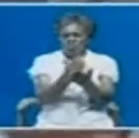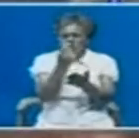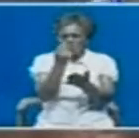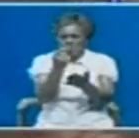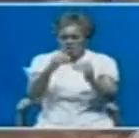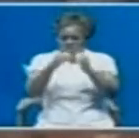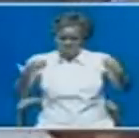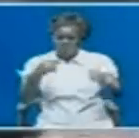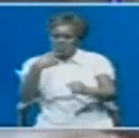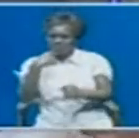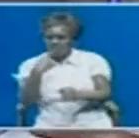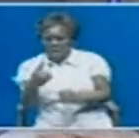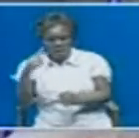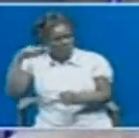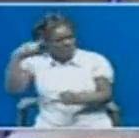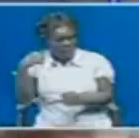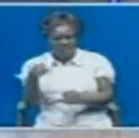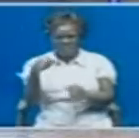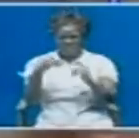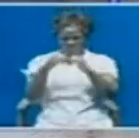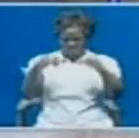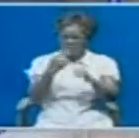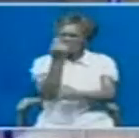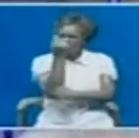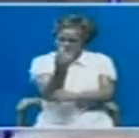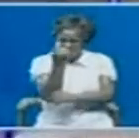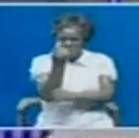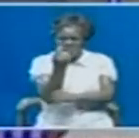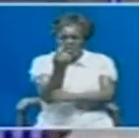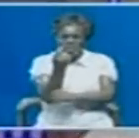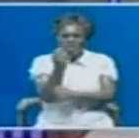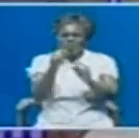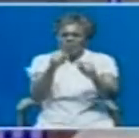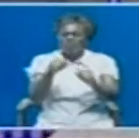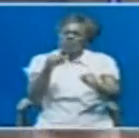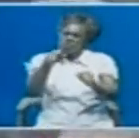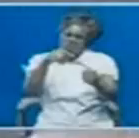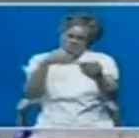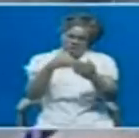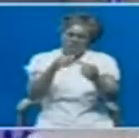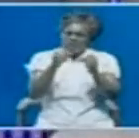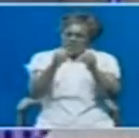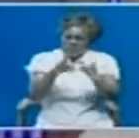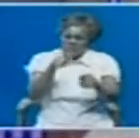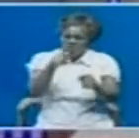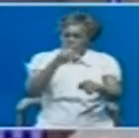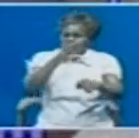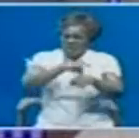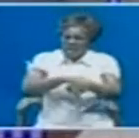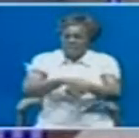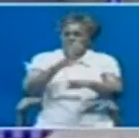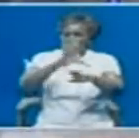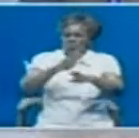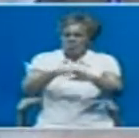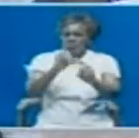being sane and insane. Yeah. You know, you could flip anytime. Yeah. To be honest with you, if you don't take a good grip, you know,